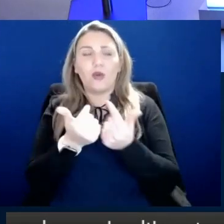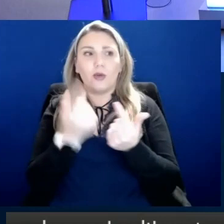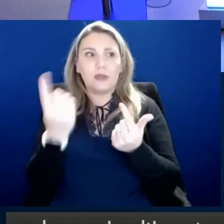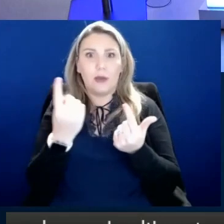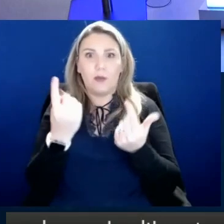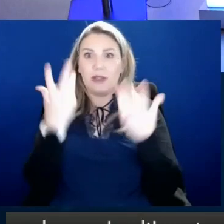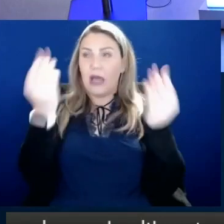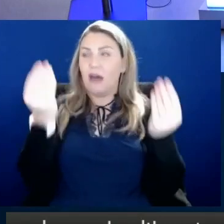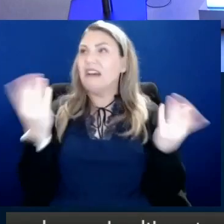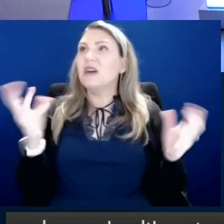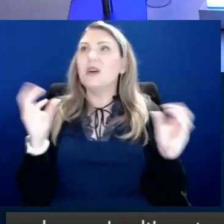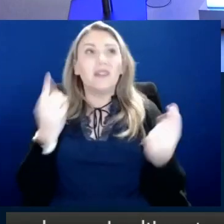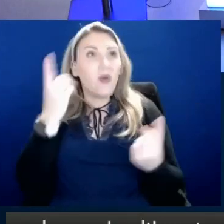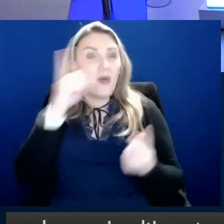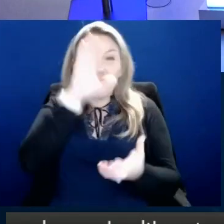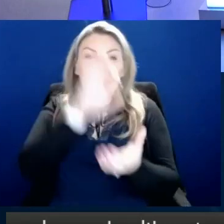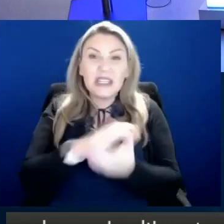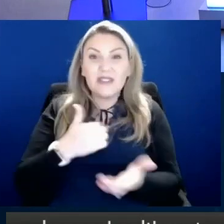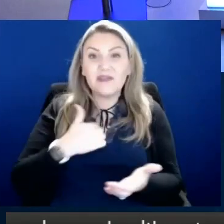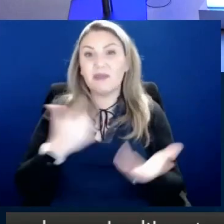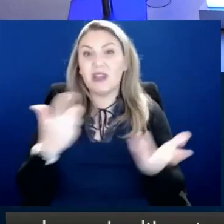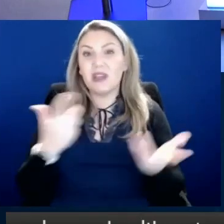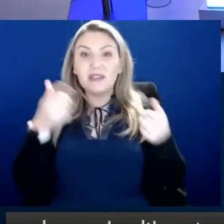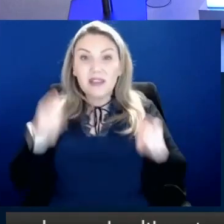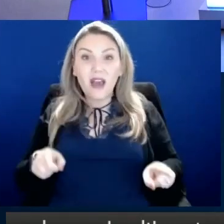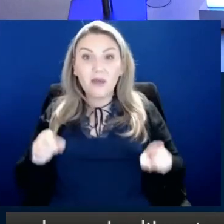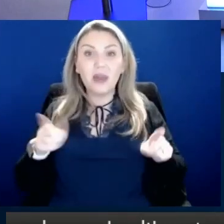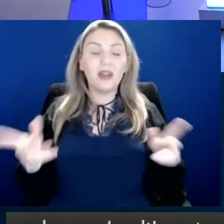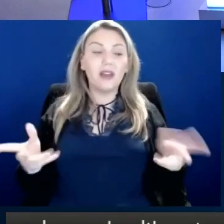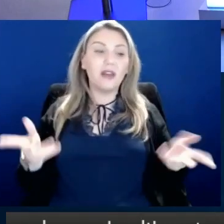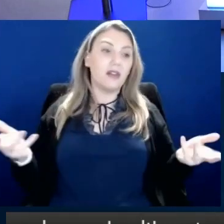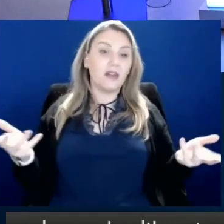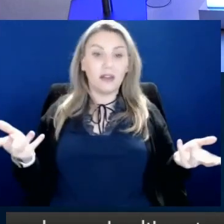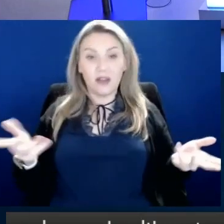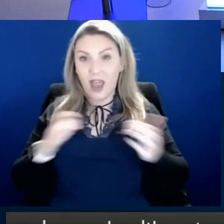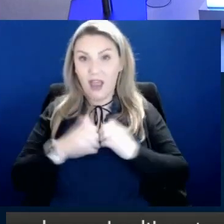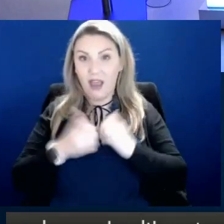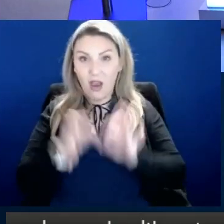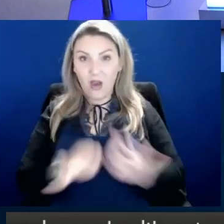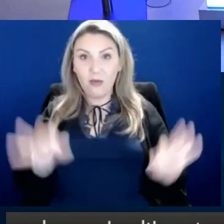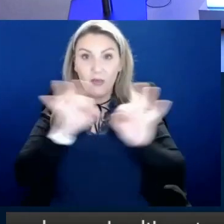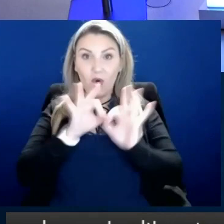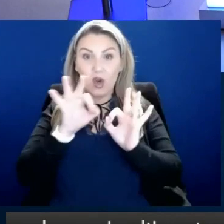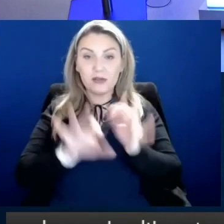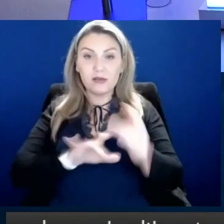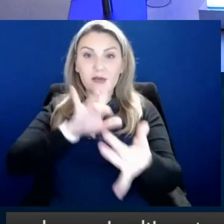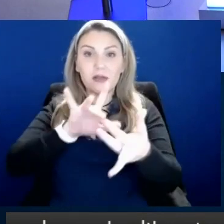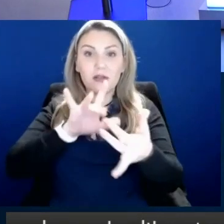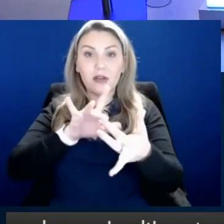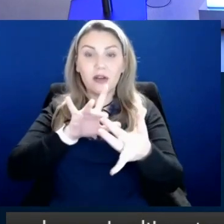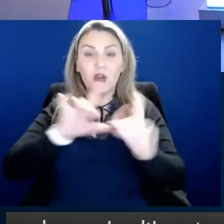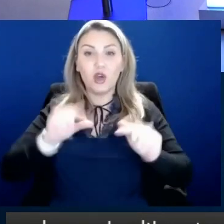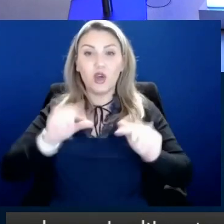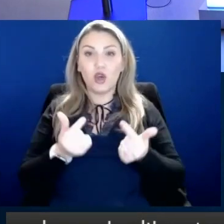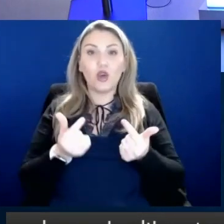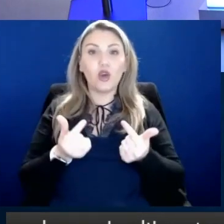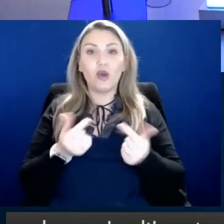me, this is happening, and how important it is to reach out to a group like this one over at Turning